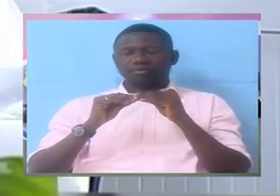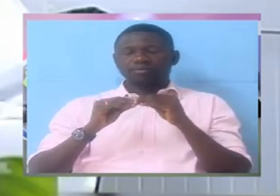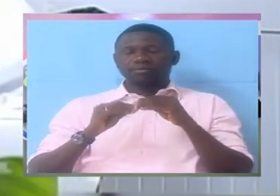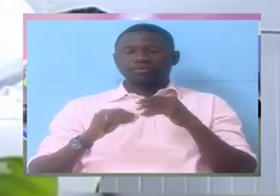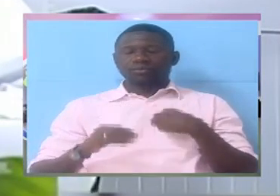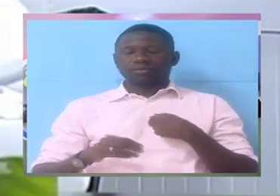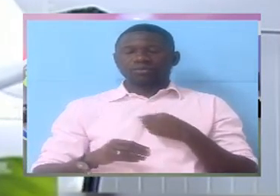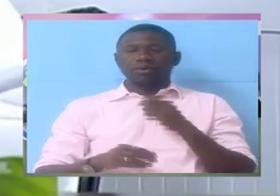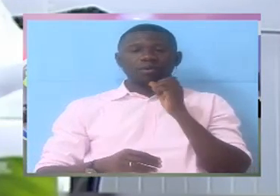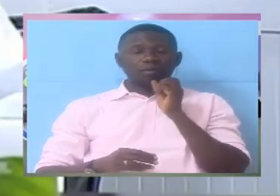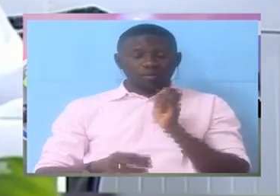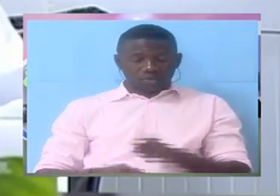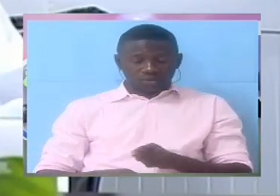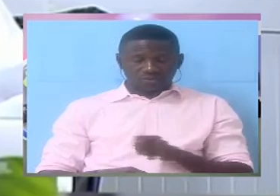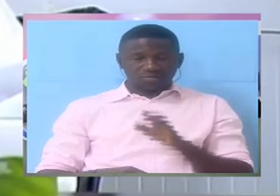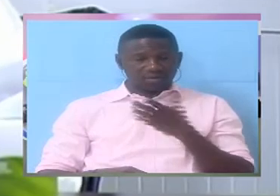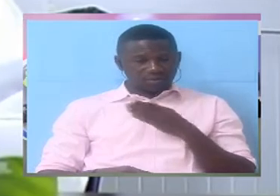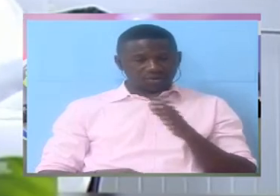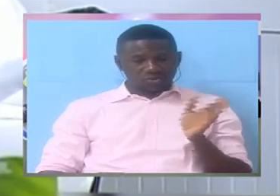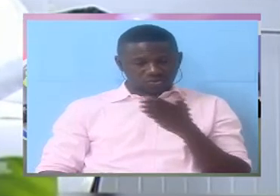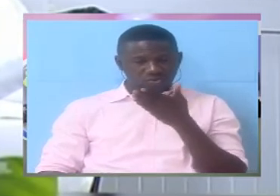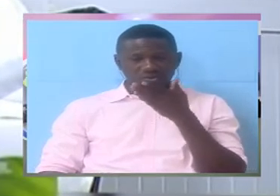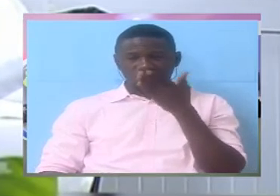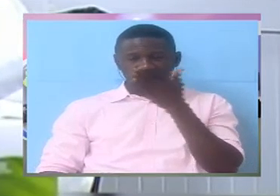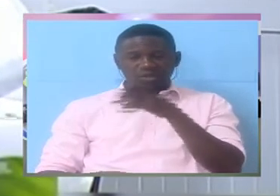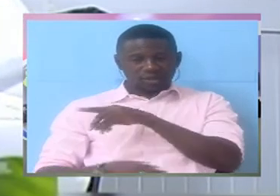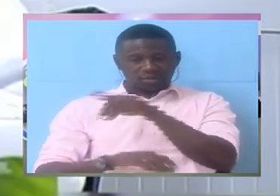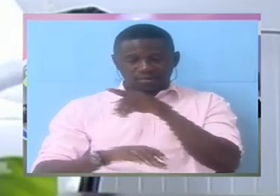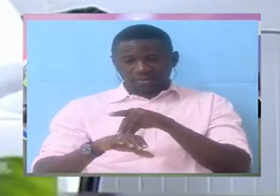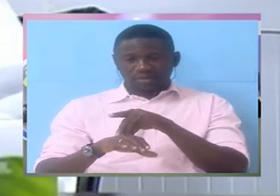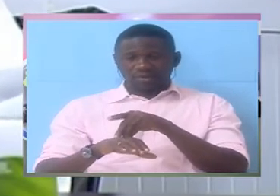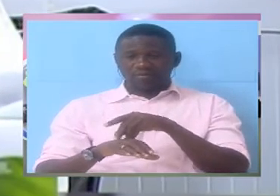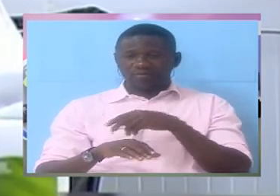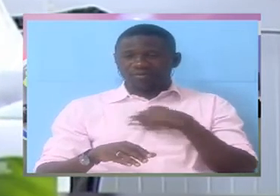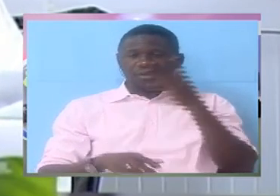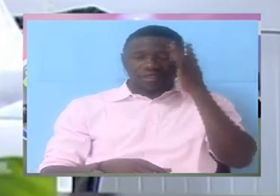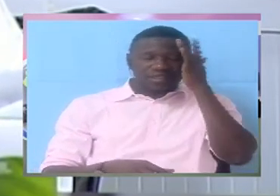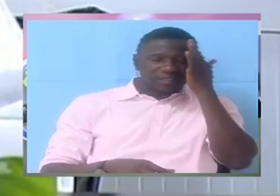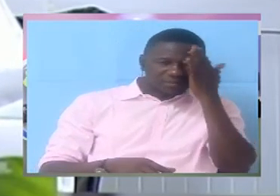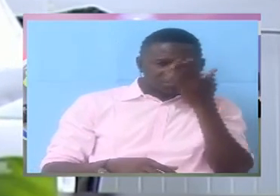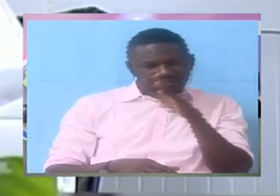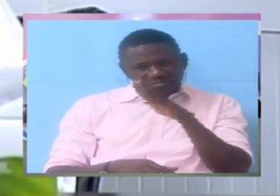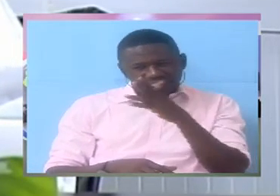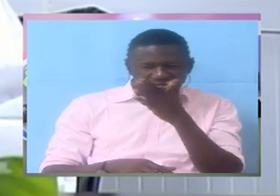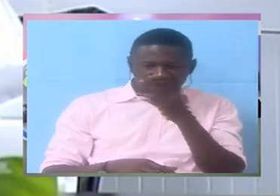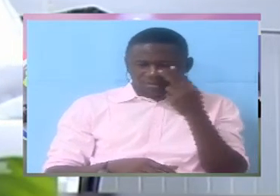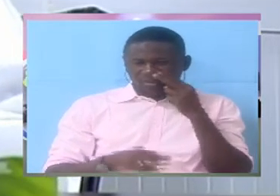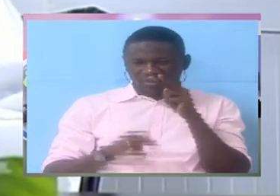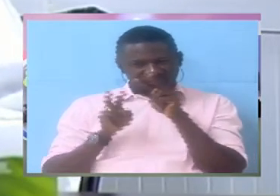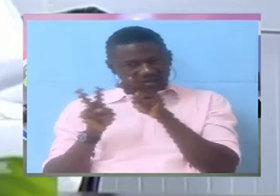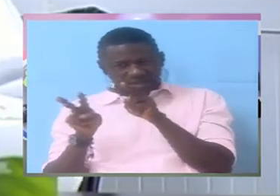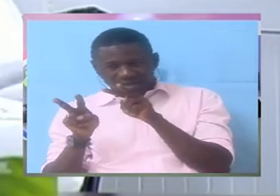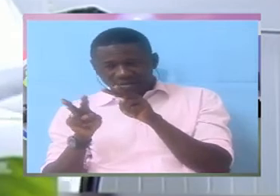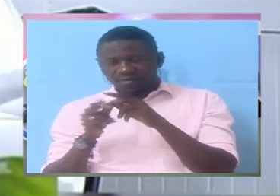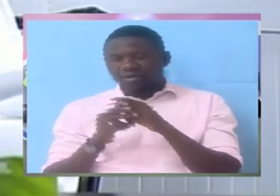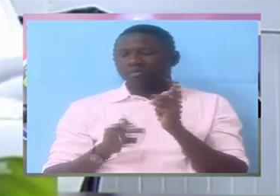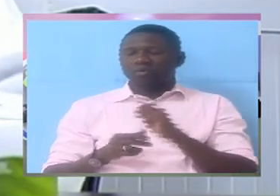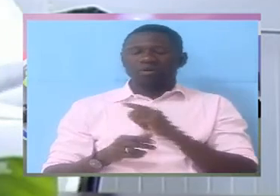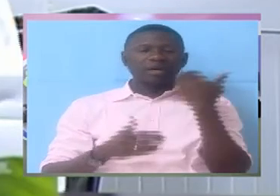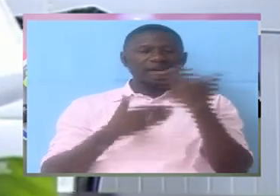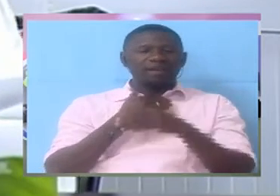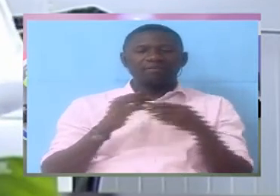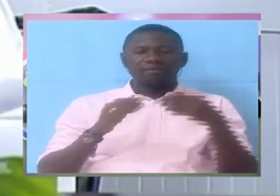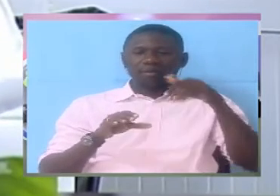Okay. I must have gone there. For curiosity reasons. But I have never